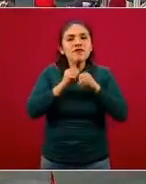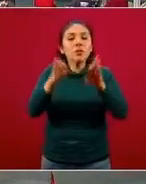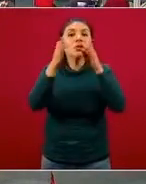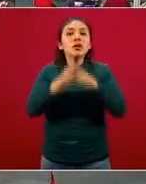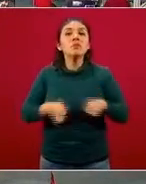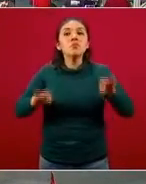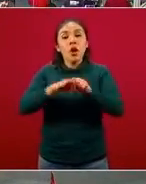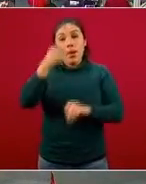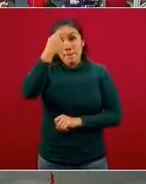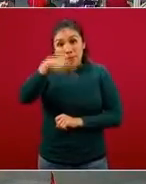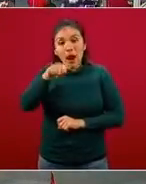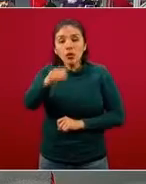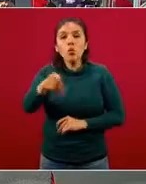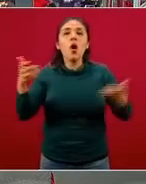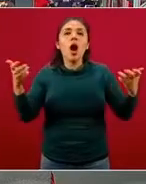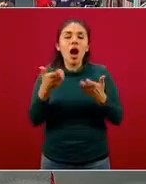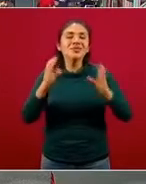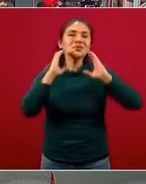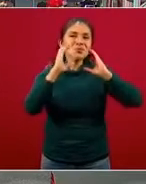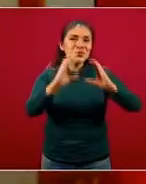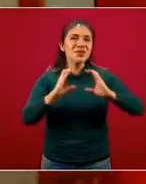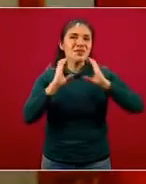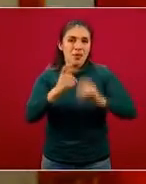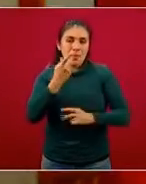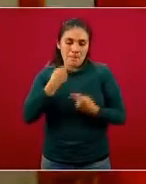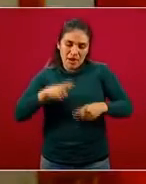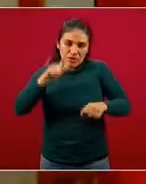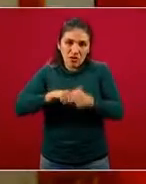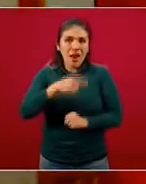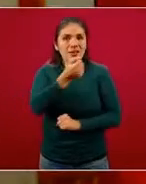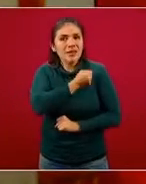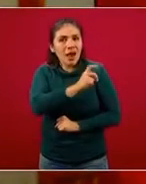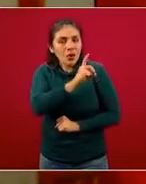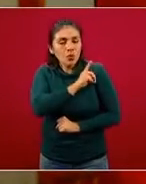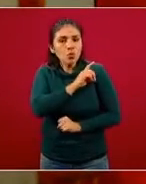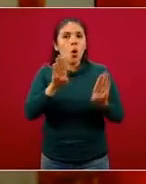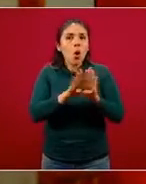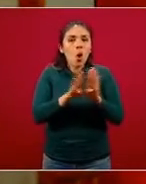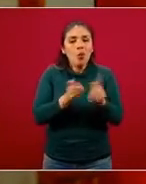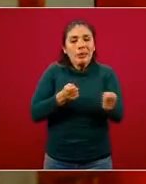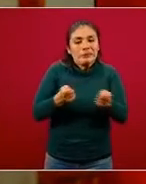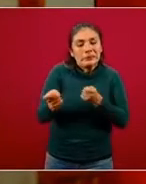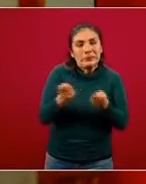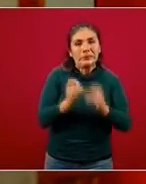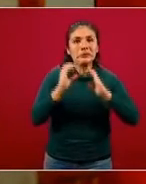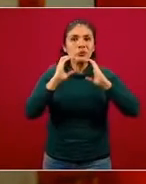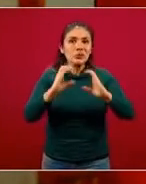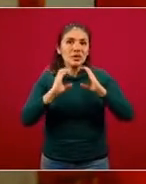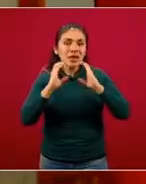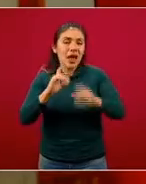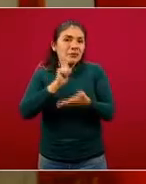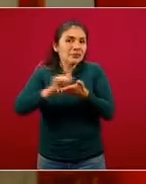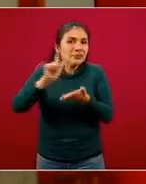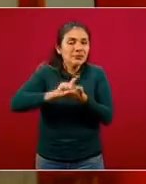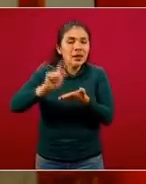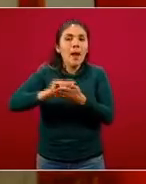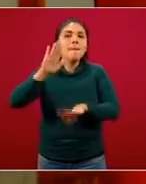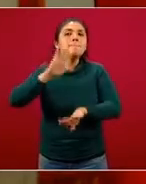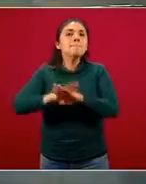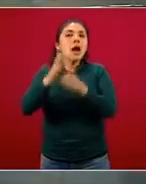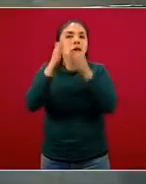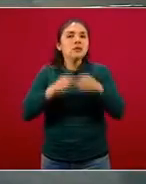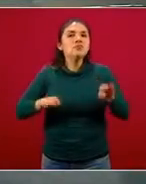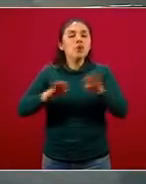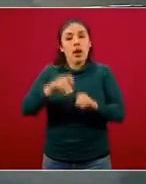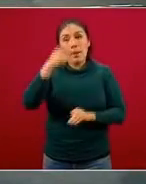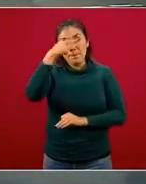who's watching us from home. And thanks for helping us spreading all the relevant information regarding the prevention